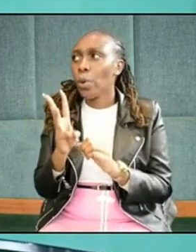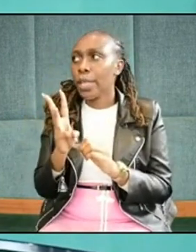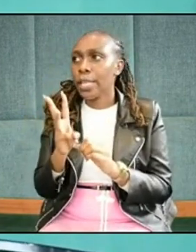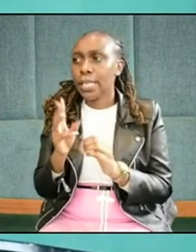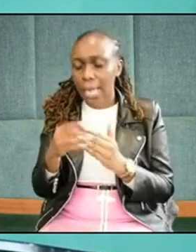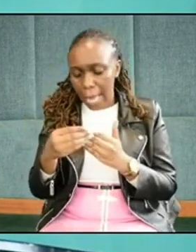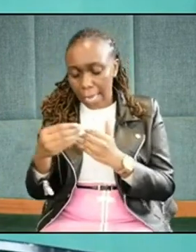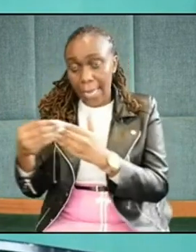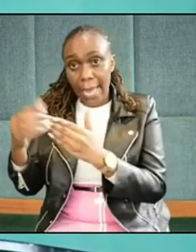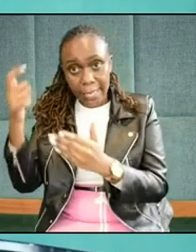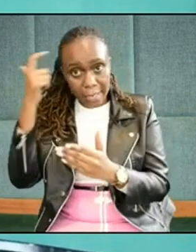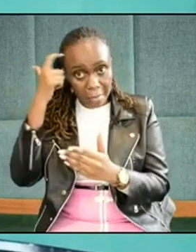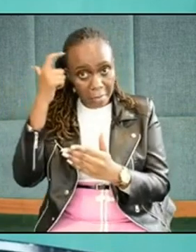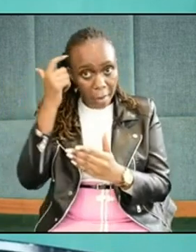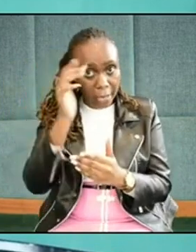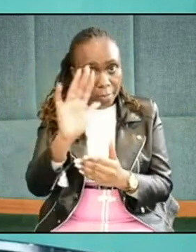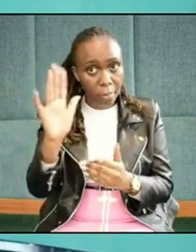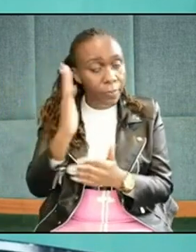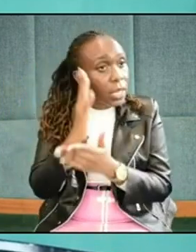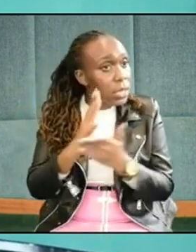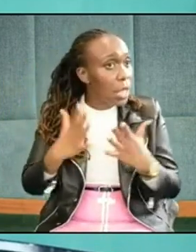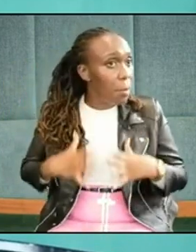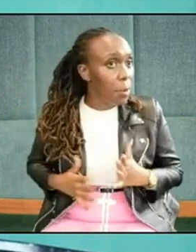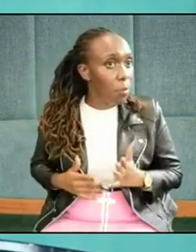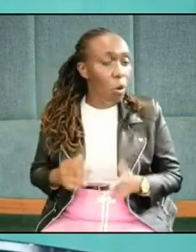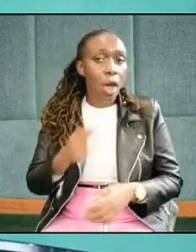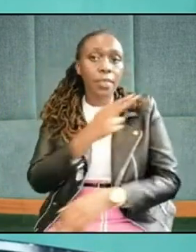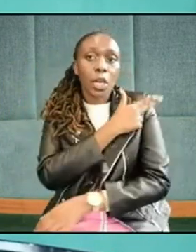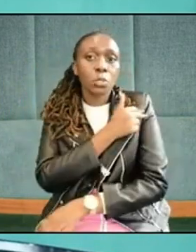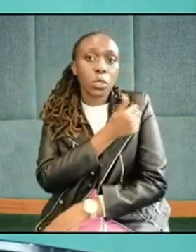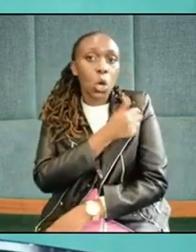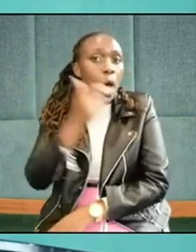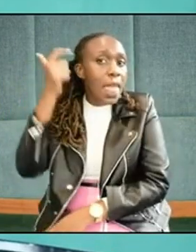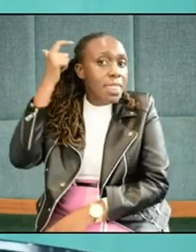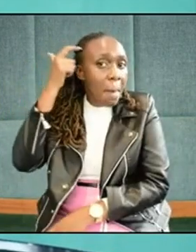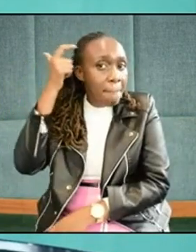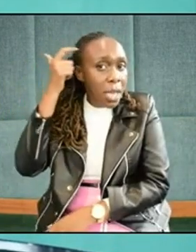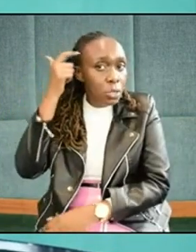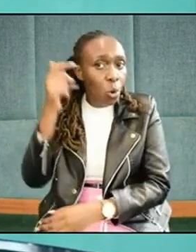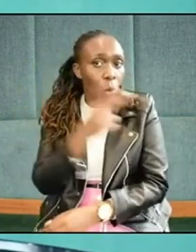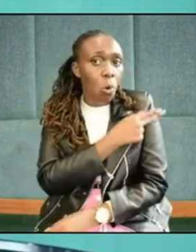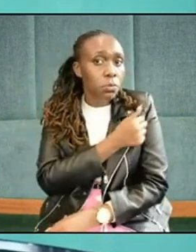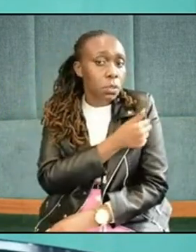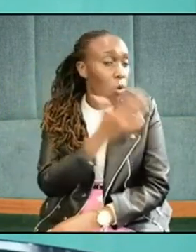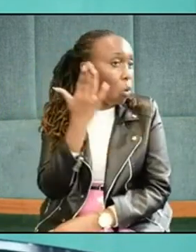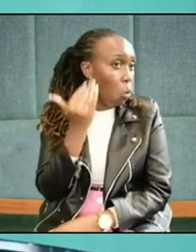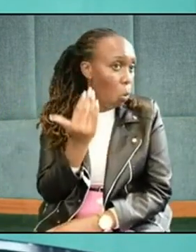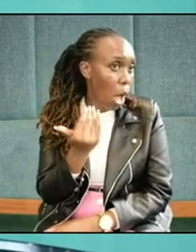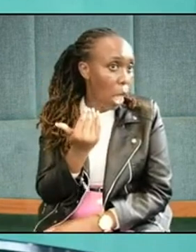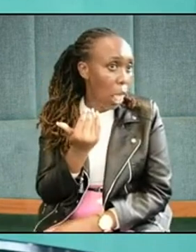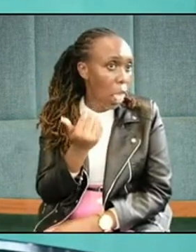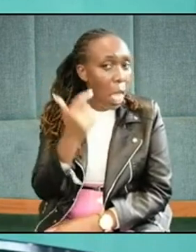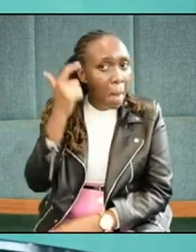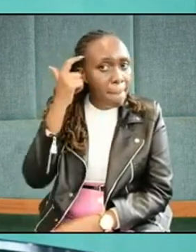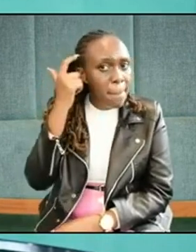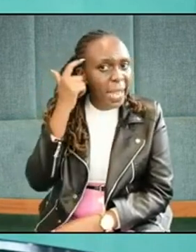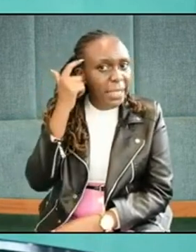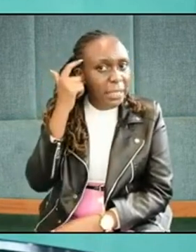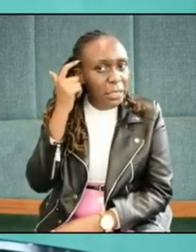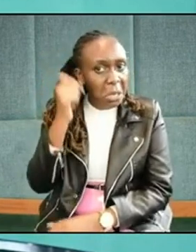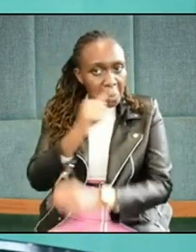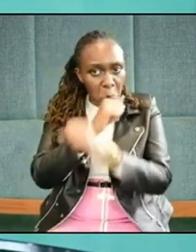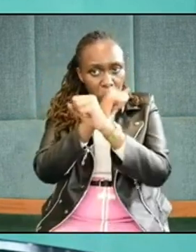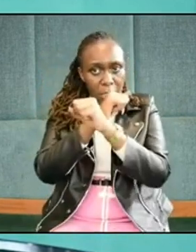Will guard your minds. Some people are in hospital and in the mental hospital because their minds are not guarded by the power of the